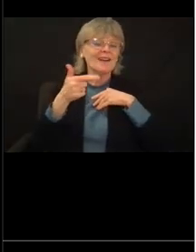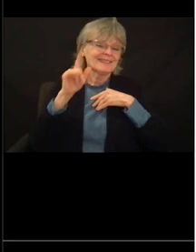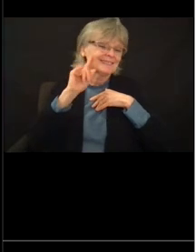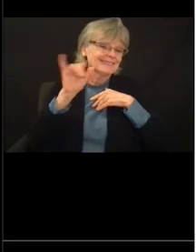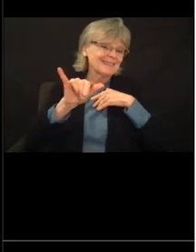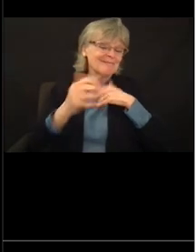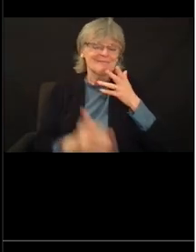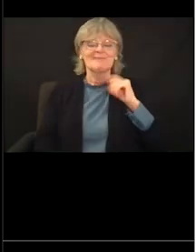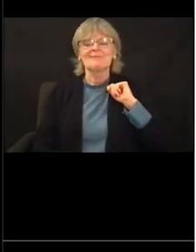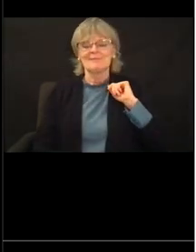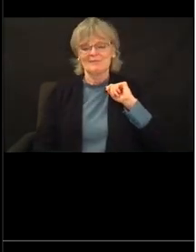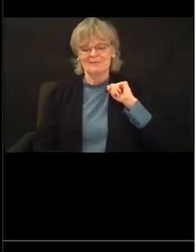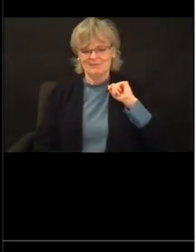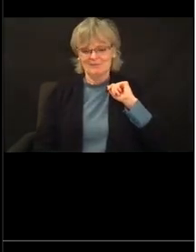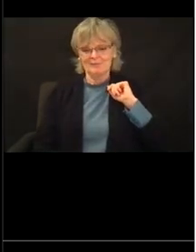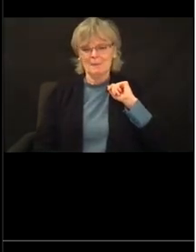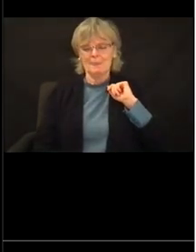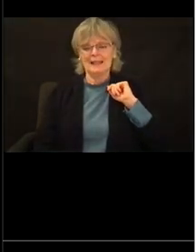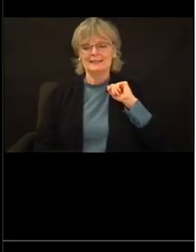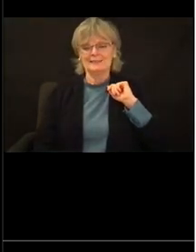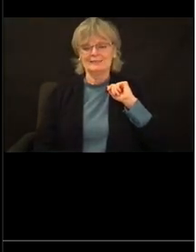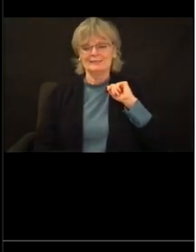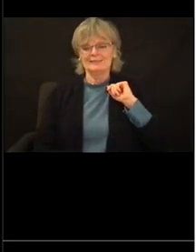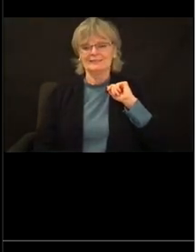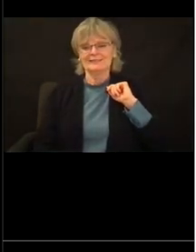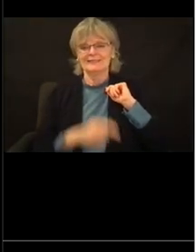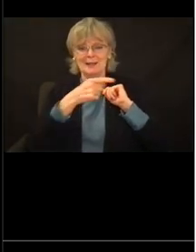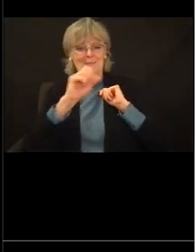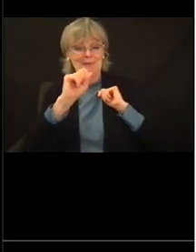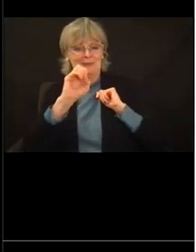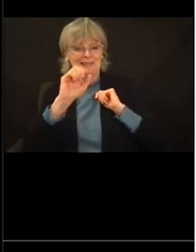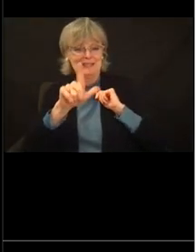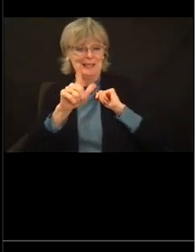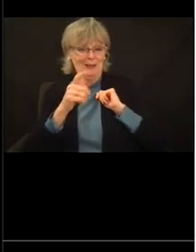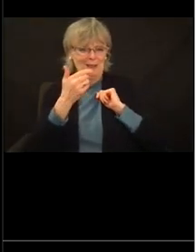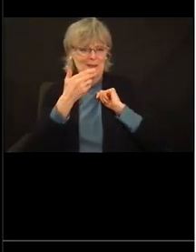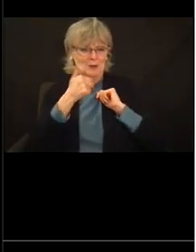Excellent. A lot cuter than my baby dog, I have to say.